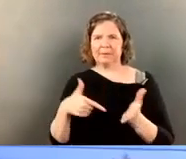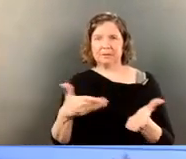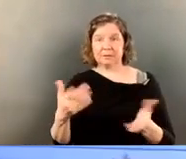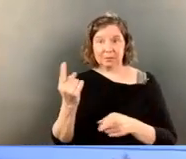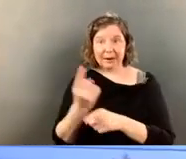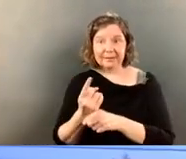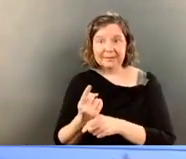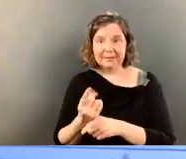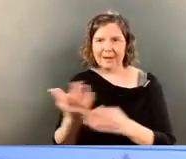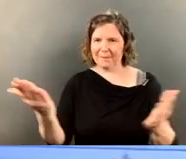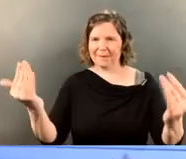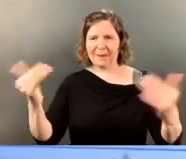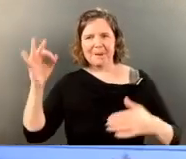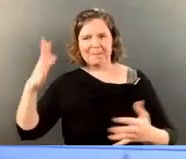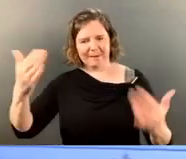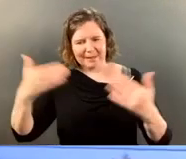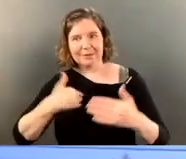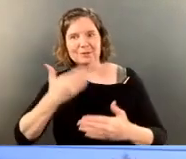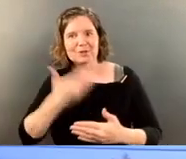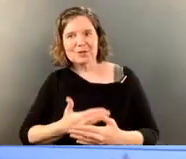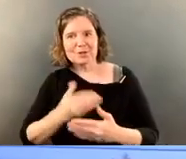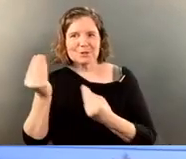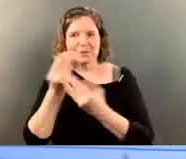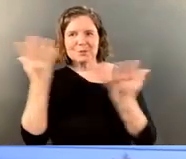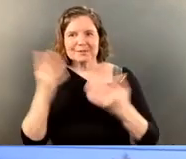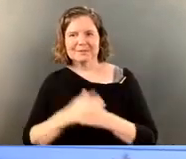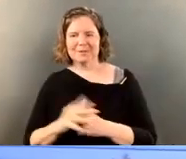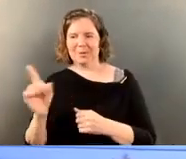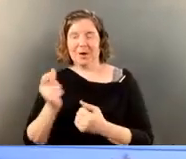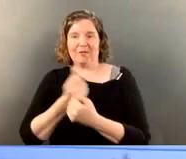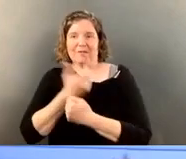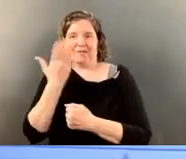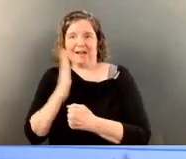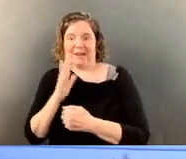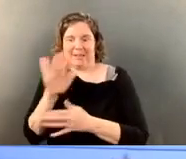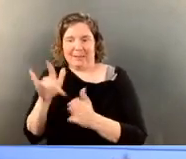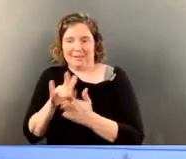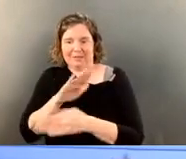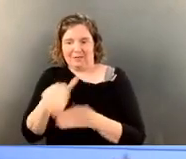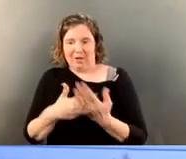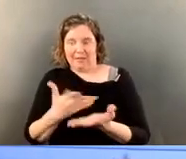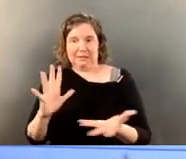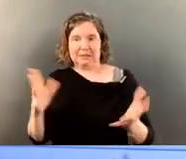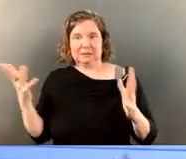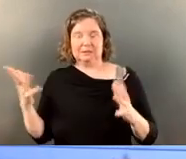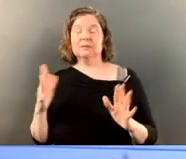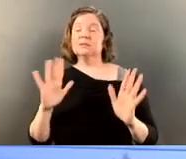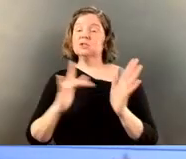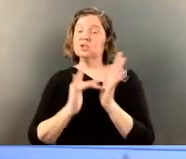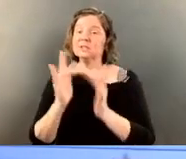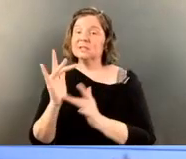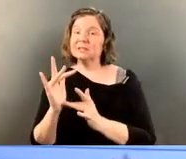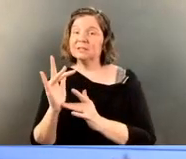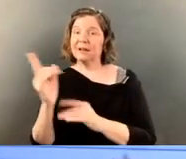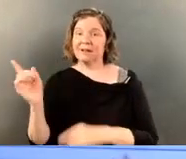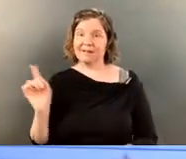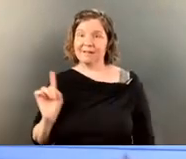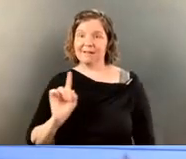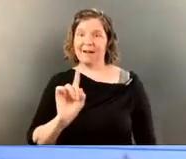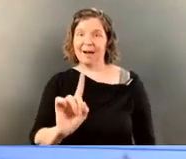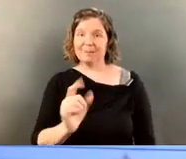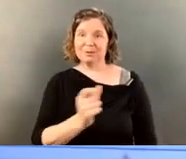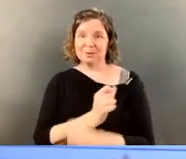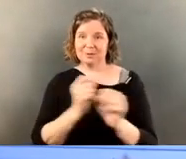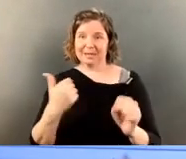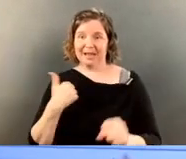right? Come on, Pastor, let's get to the good news. Where's the love of God in the midst of all this? See, Jesus comes to save